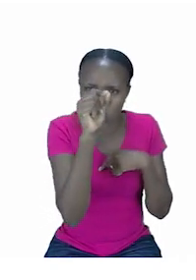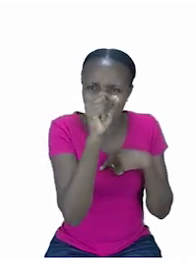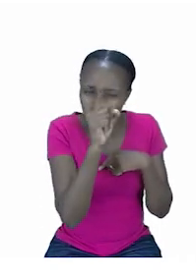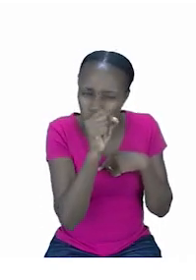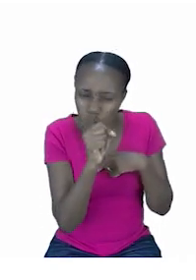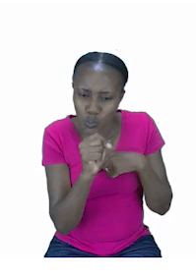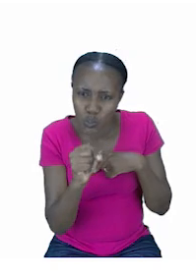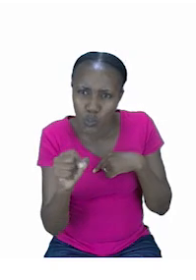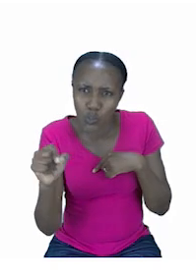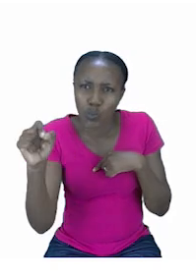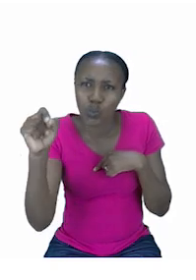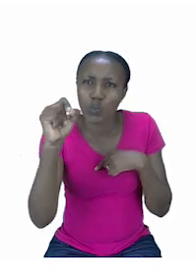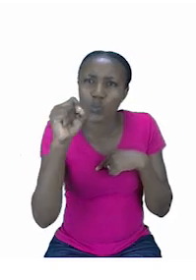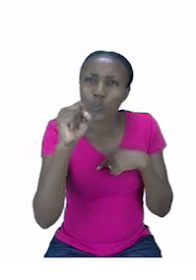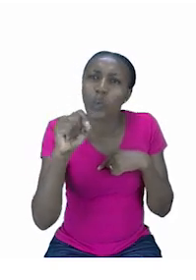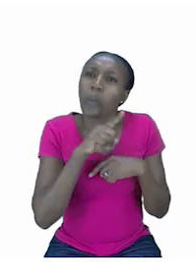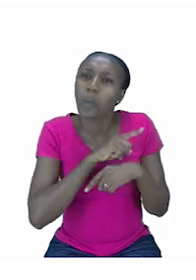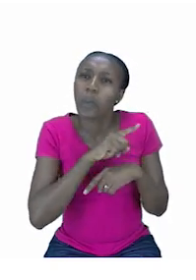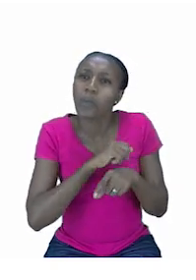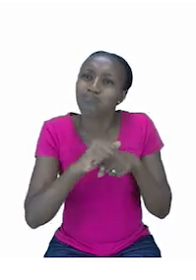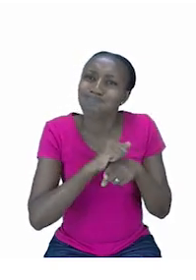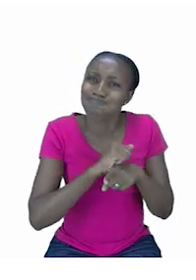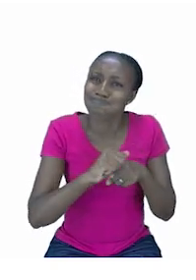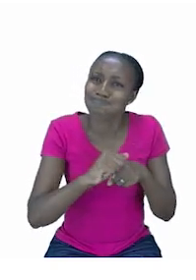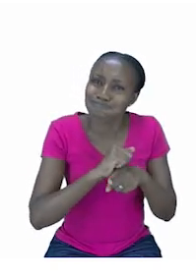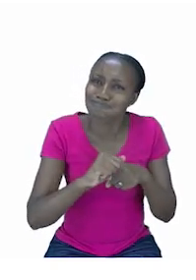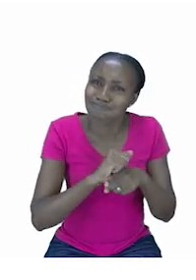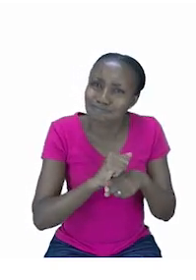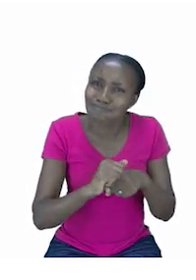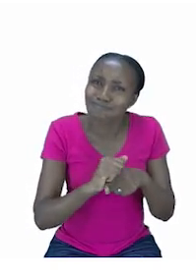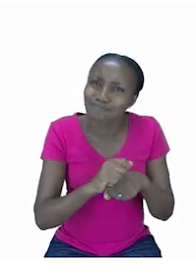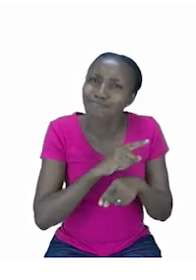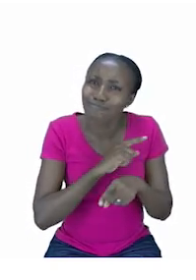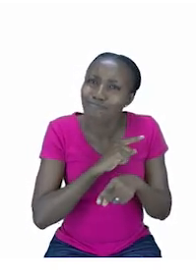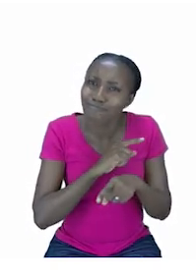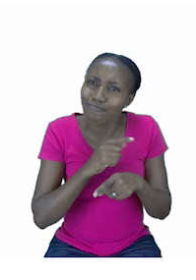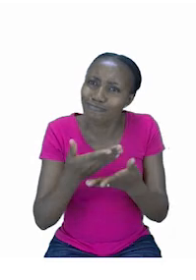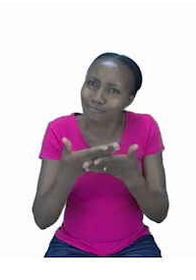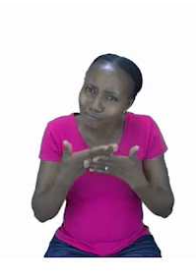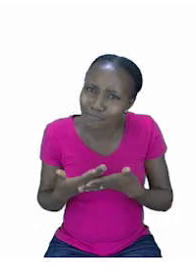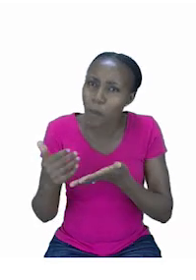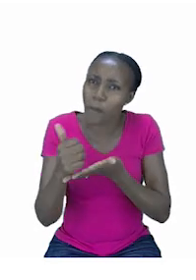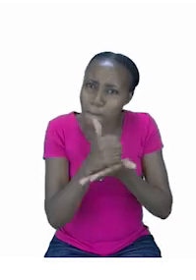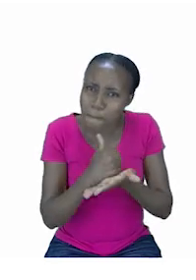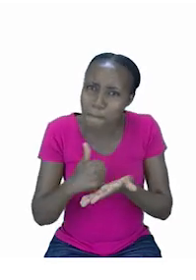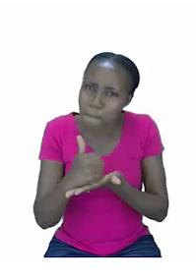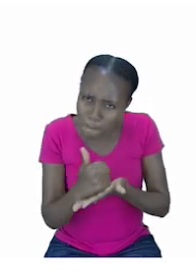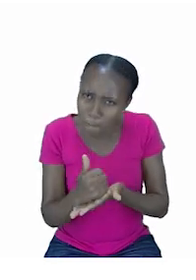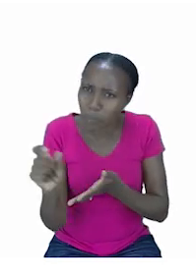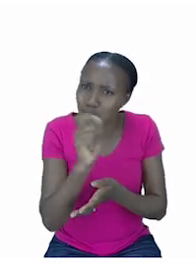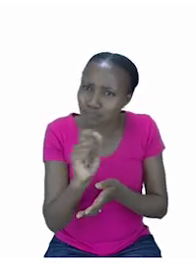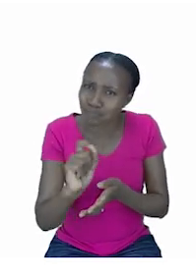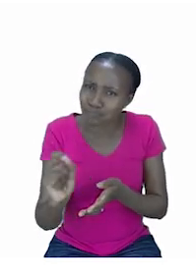handwriting. That is because when we write, we need to make sure that our words are clear.